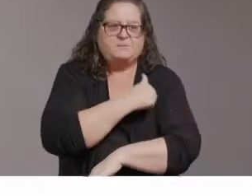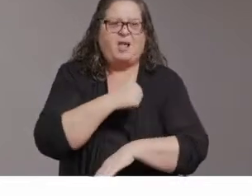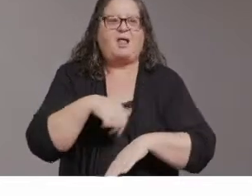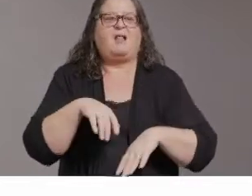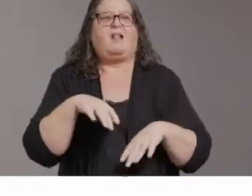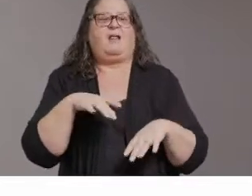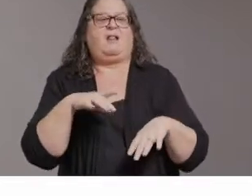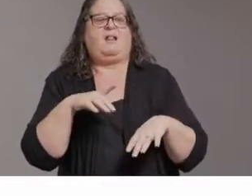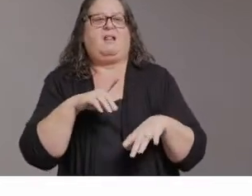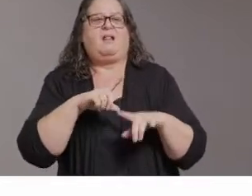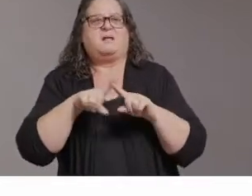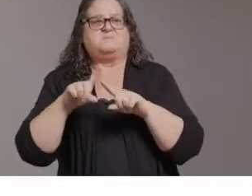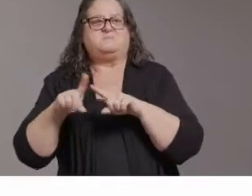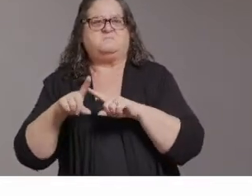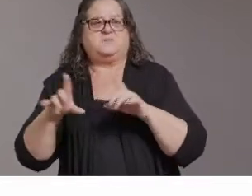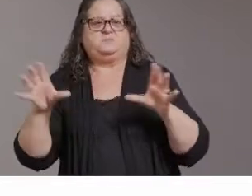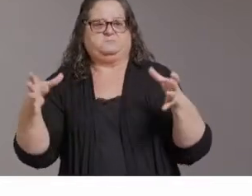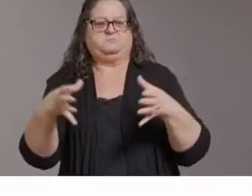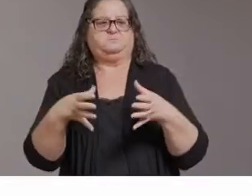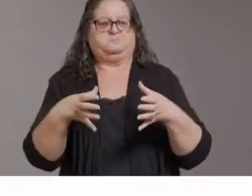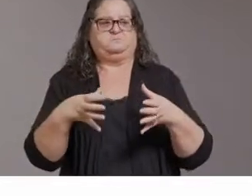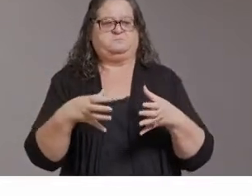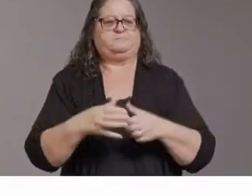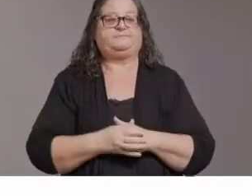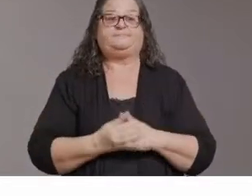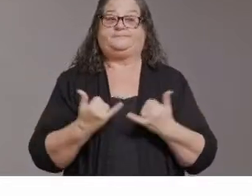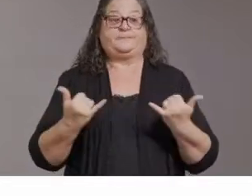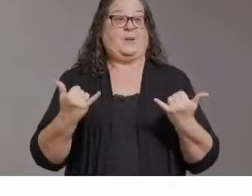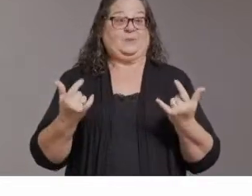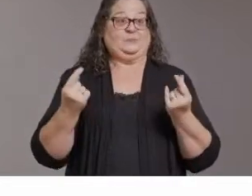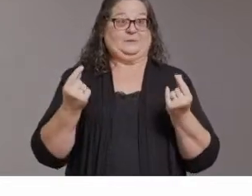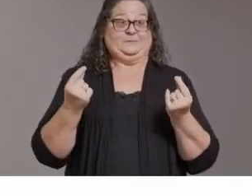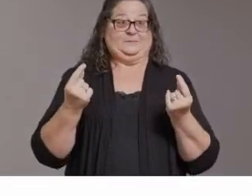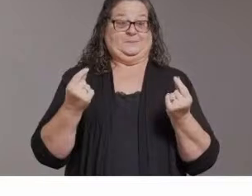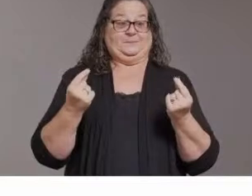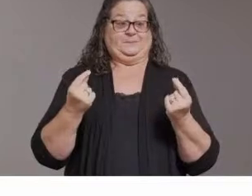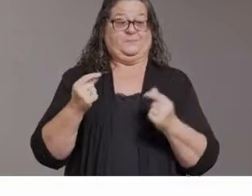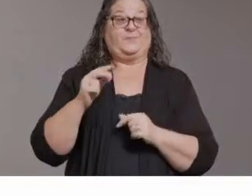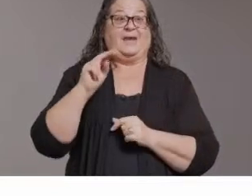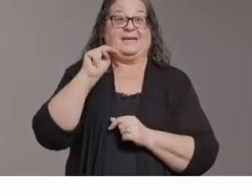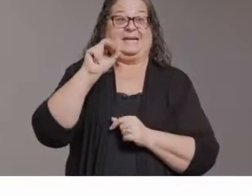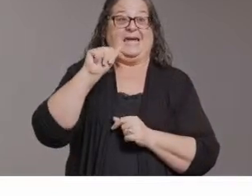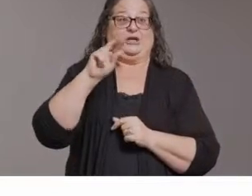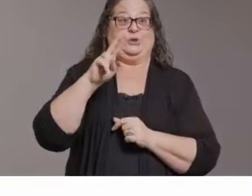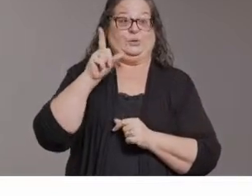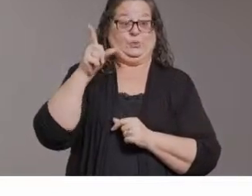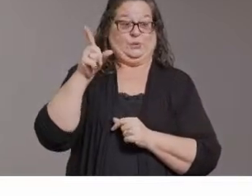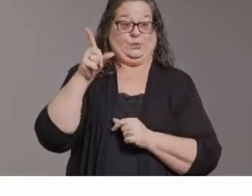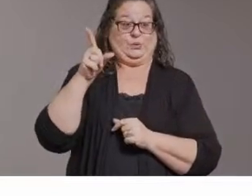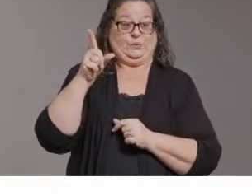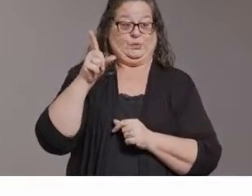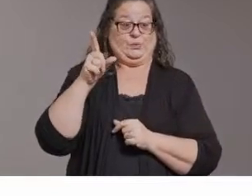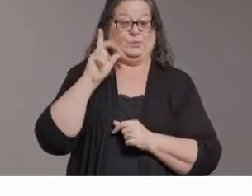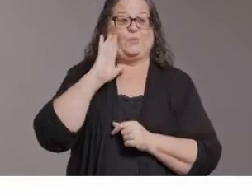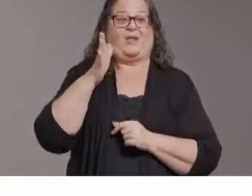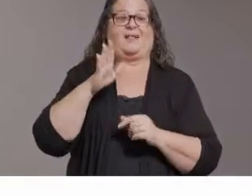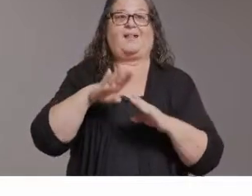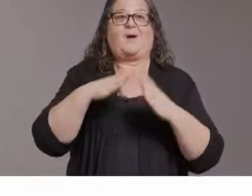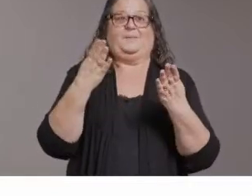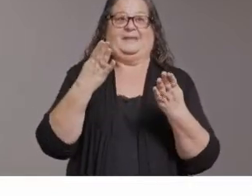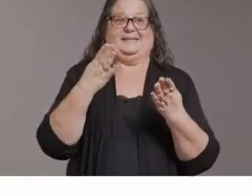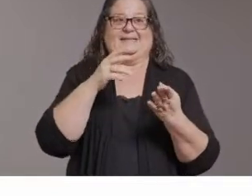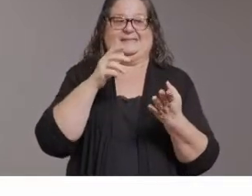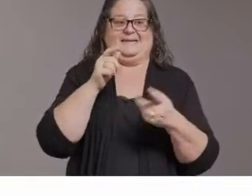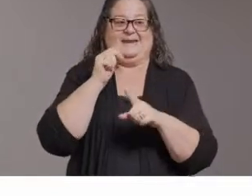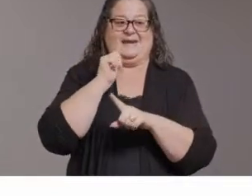exciting news that we announced today is we'll be launching our Northern Arizona University vaccination site. That will open